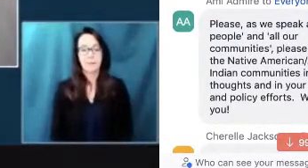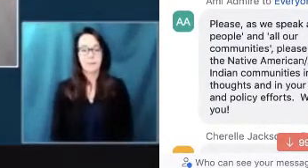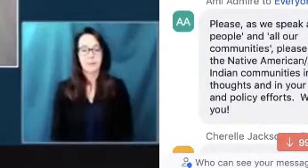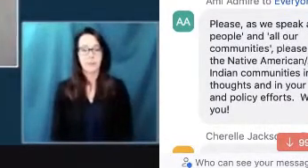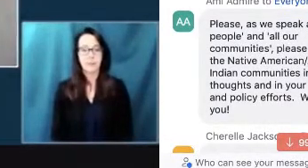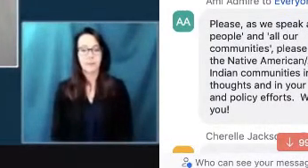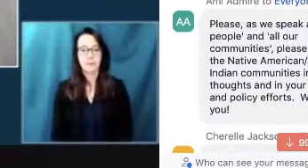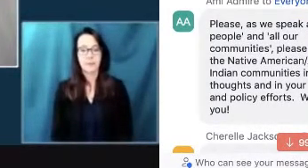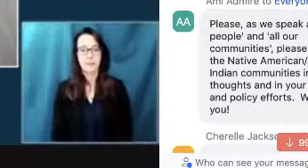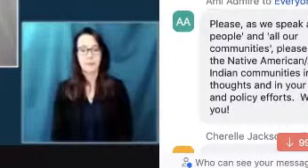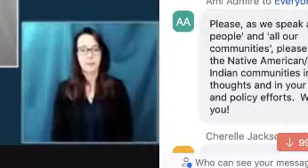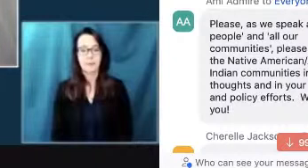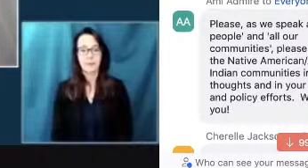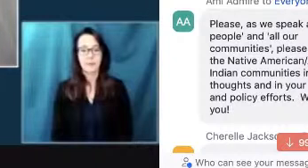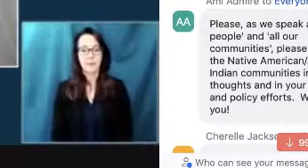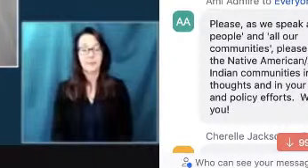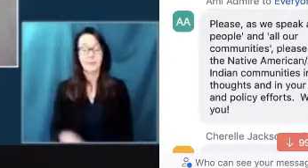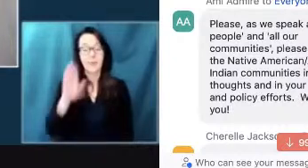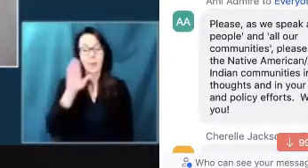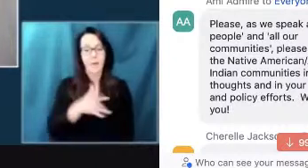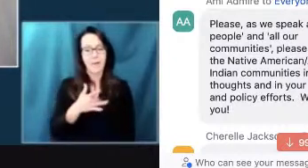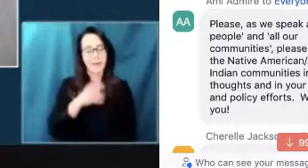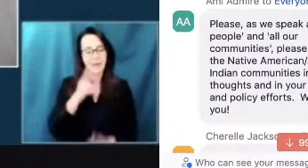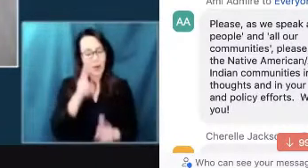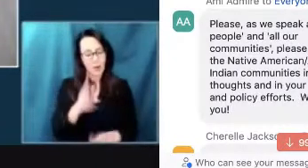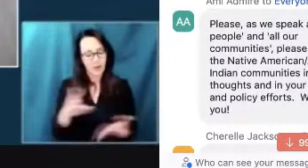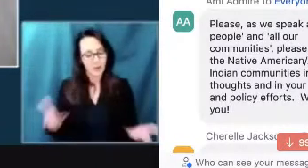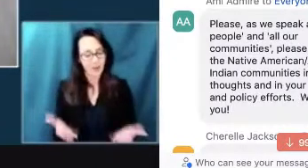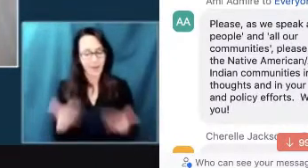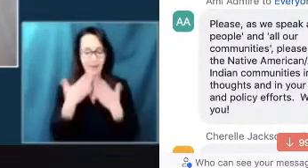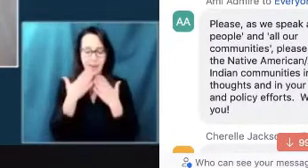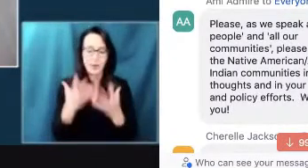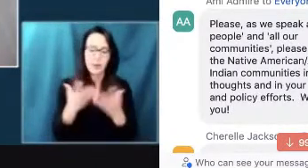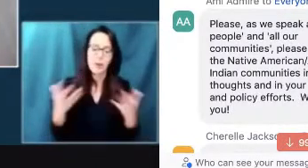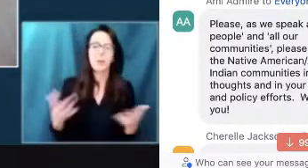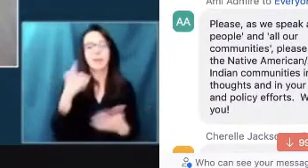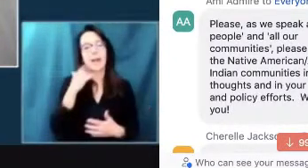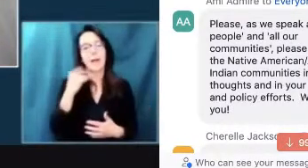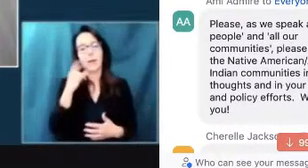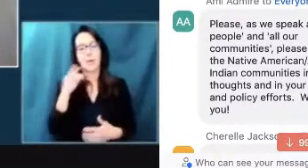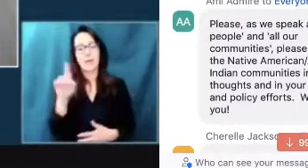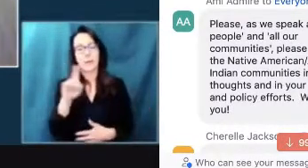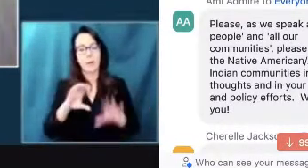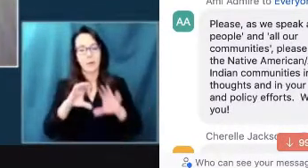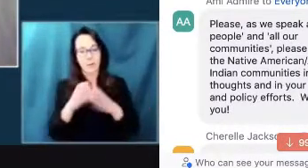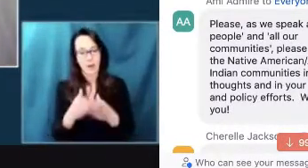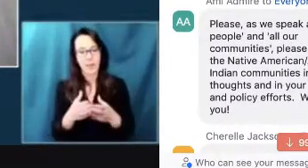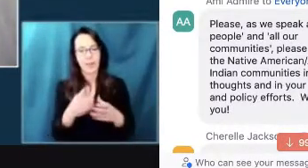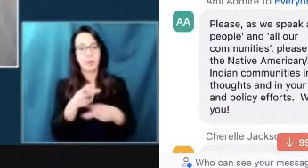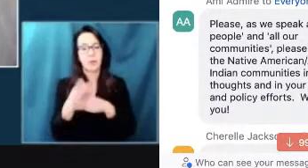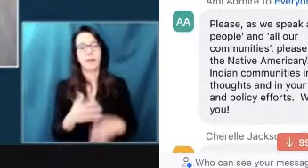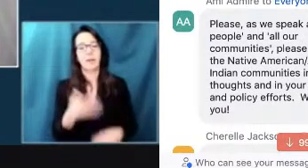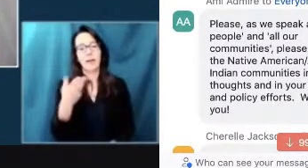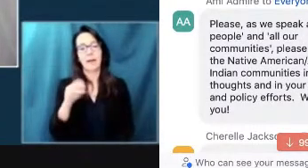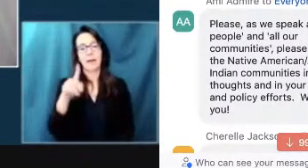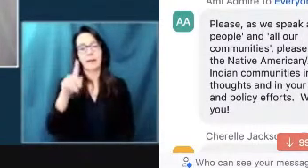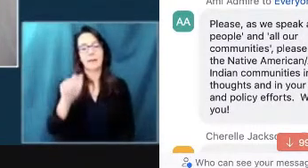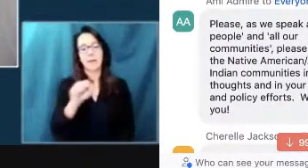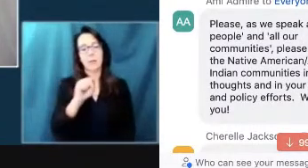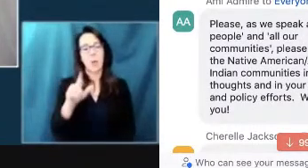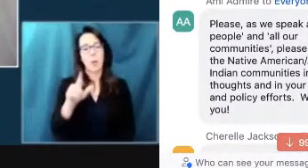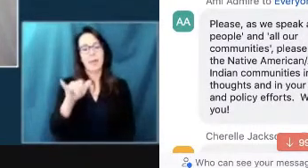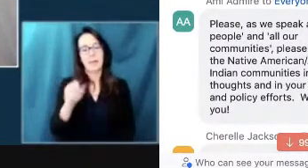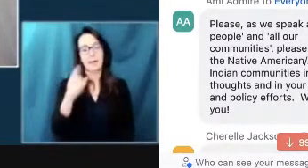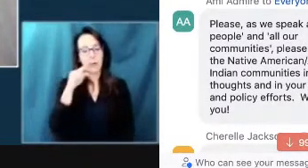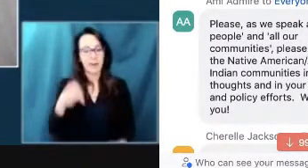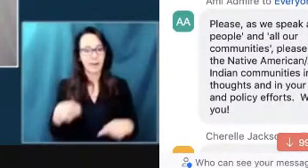Hello, it's an honor to be here, and thank you so much to the California Democratic Party and Supervisor Hilda Solis for this opportunity, and for